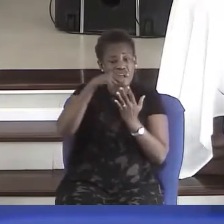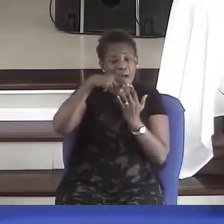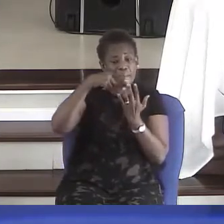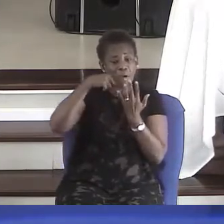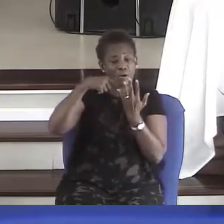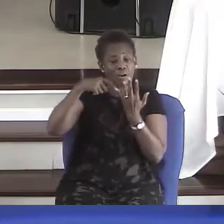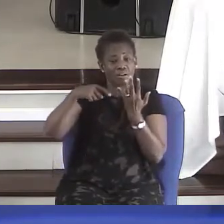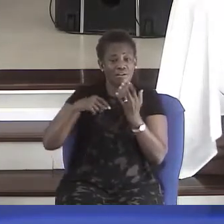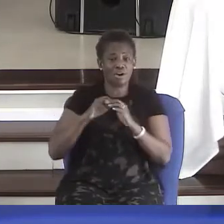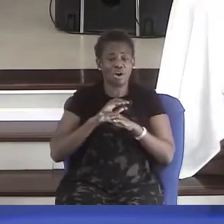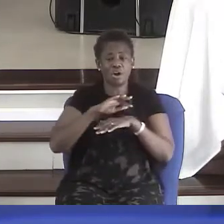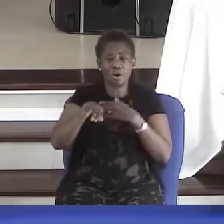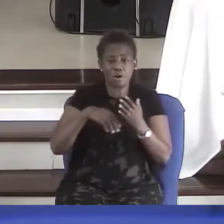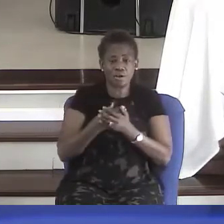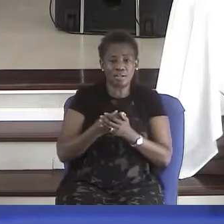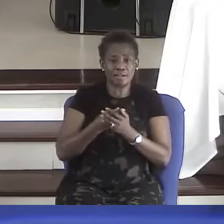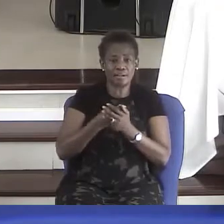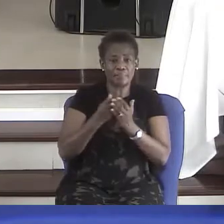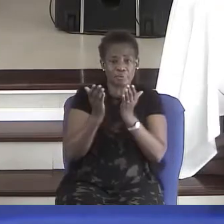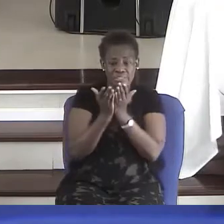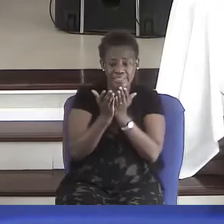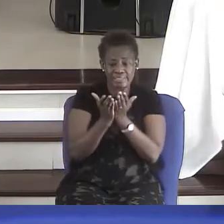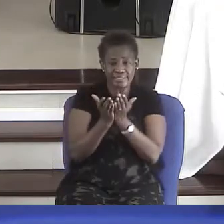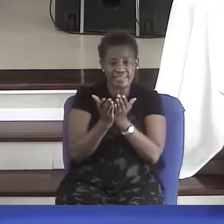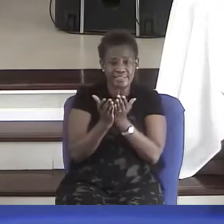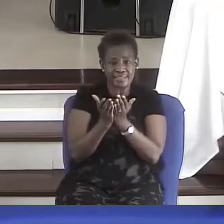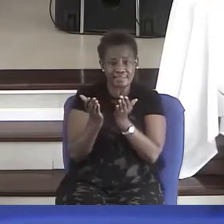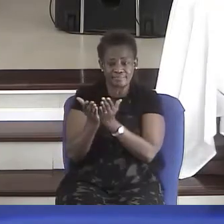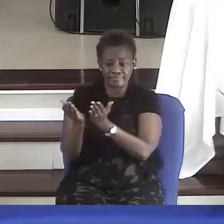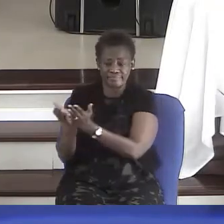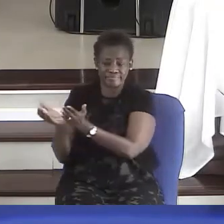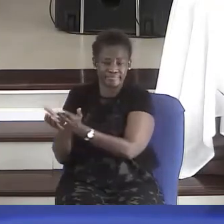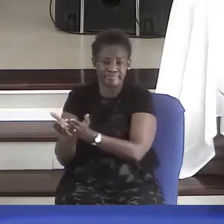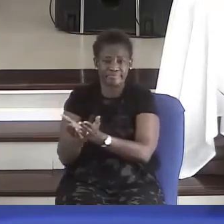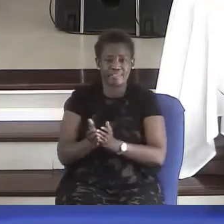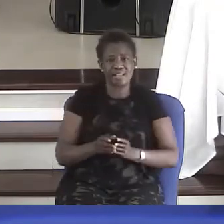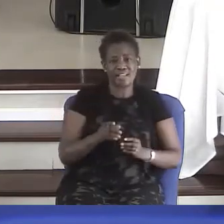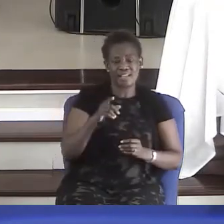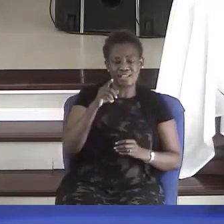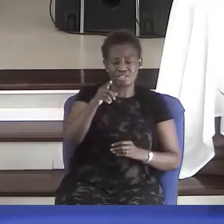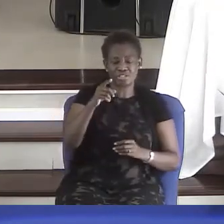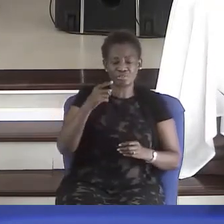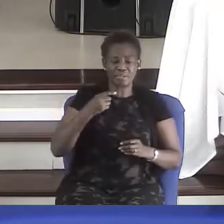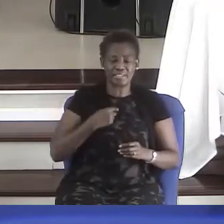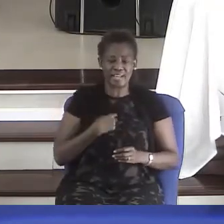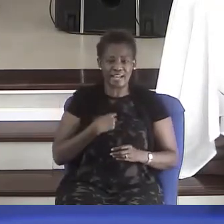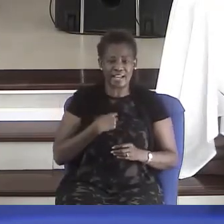going to have to understand that it's being fulfilled